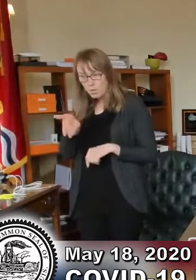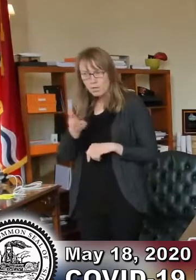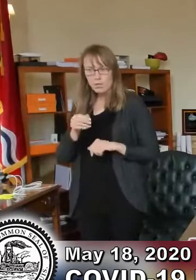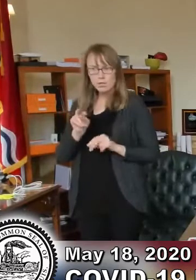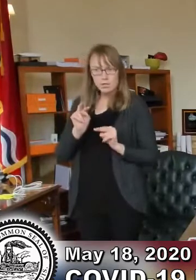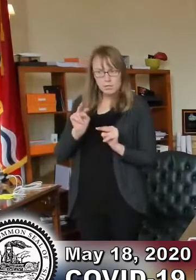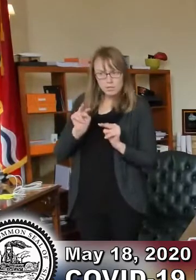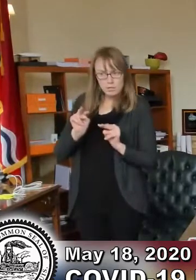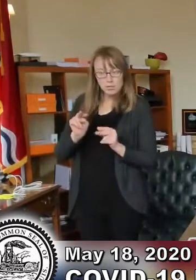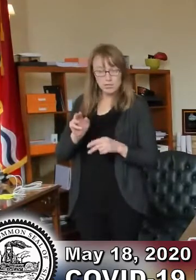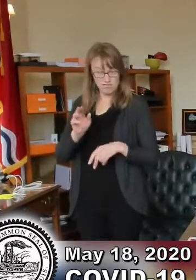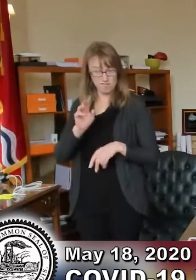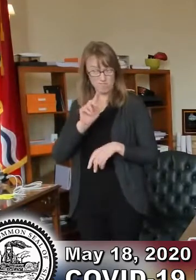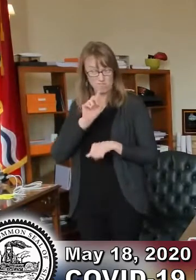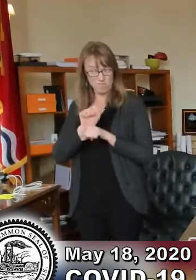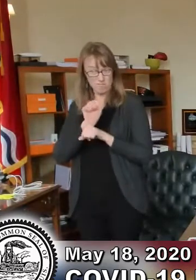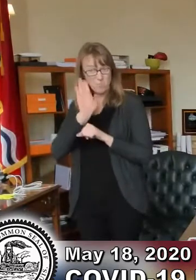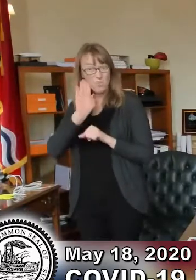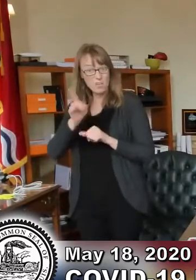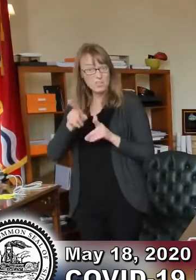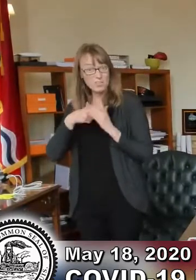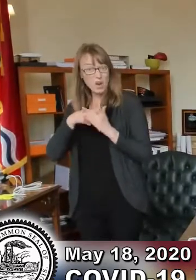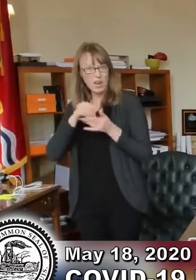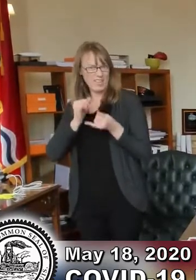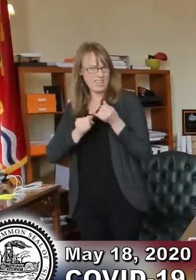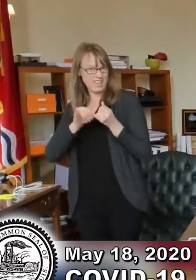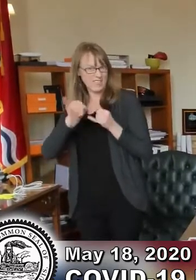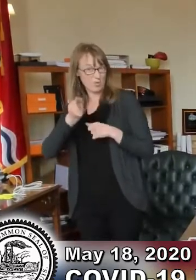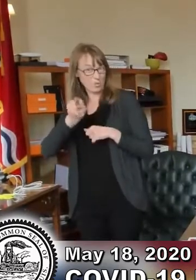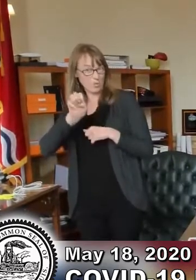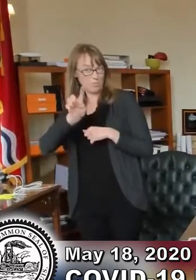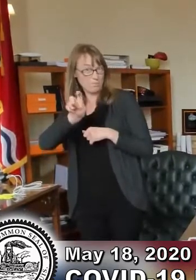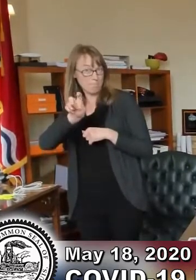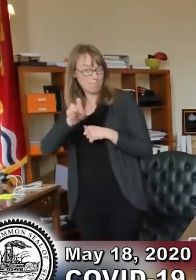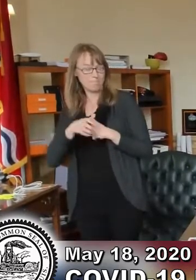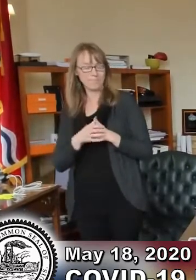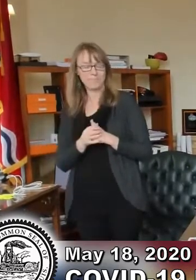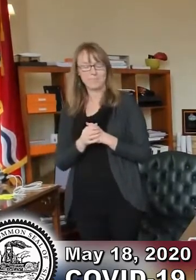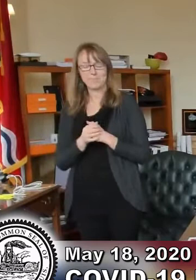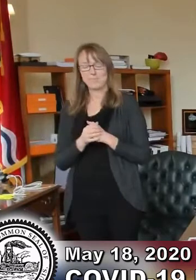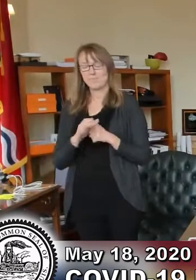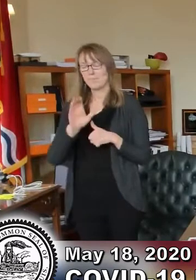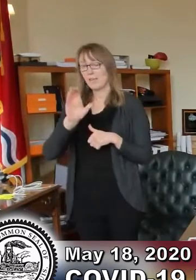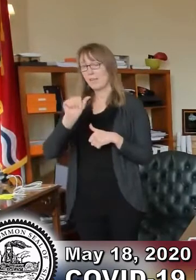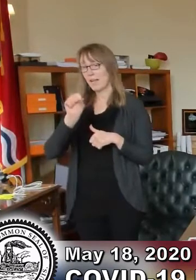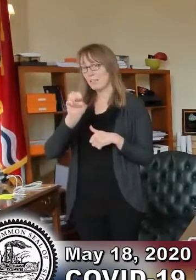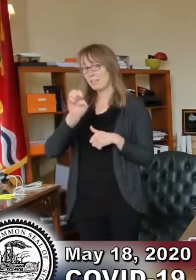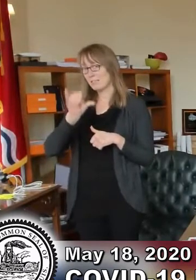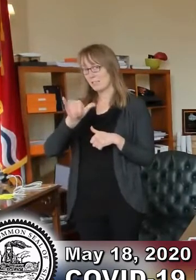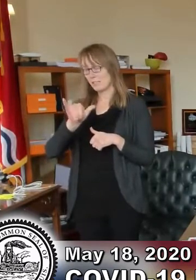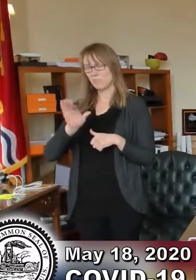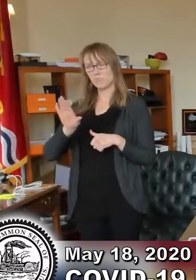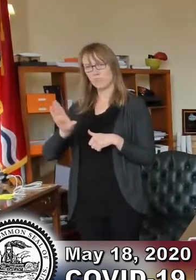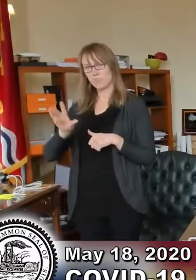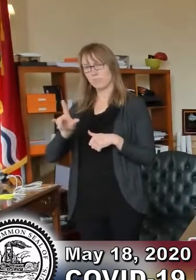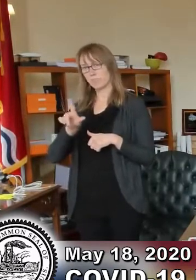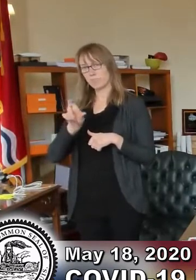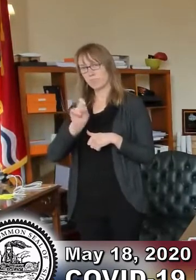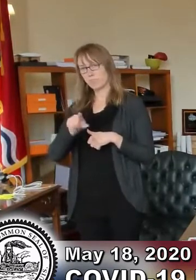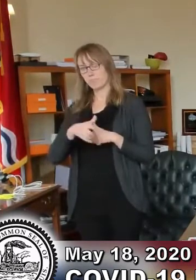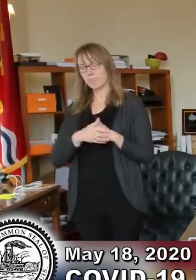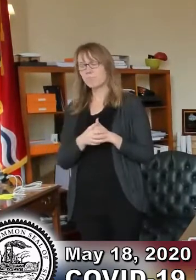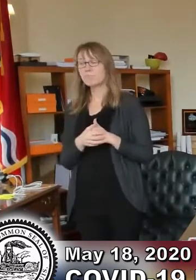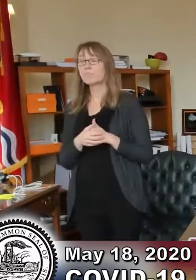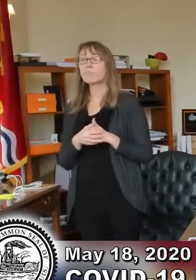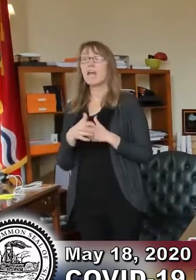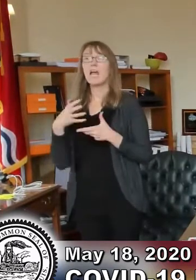going to happen at the end of June or not. We have time for a few more questions. Casey's question today is large-scale